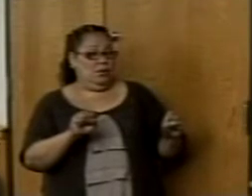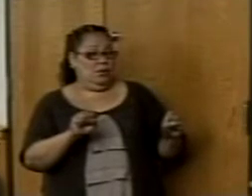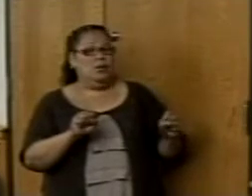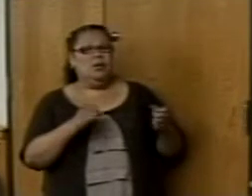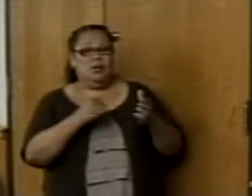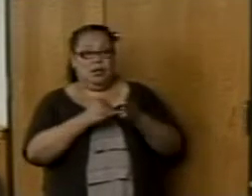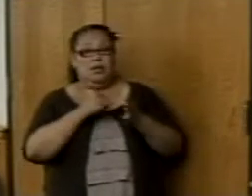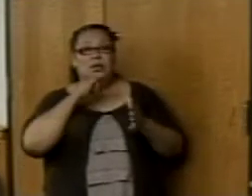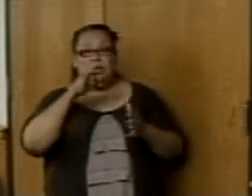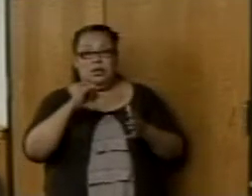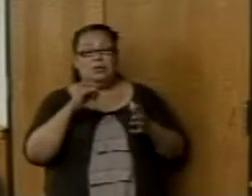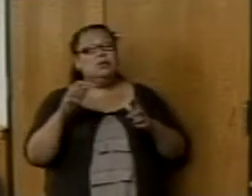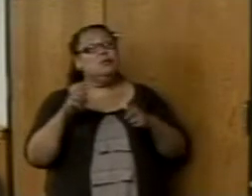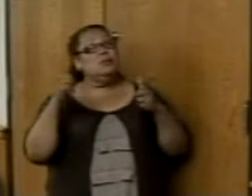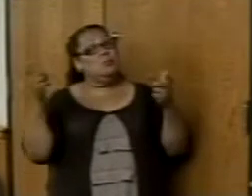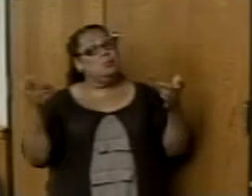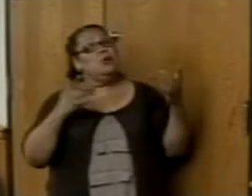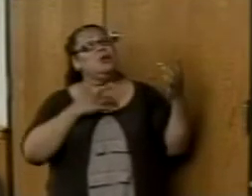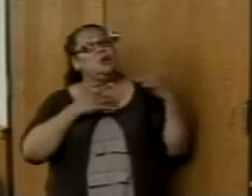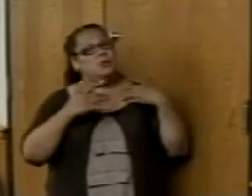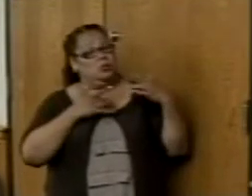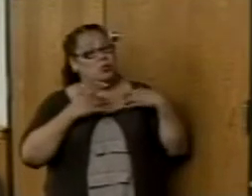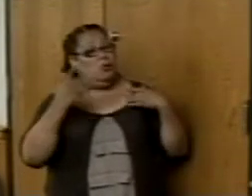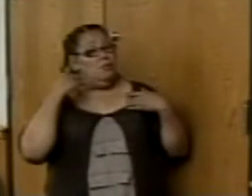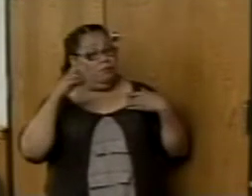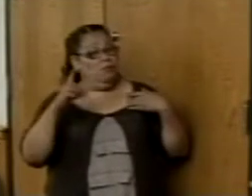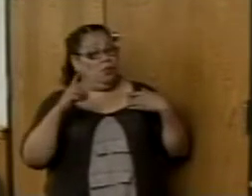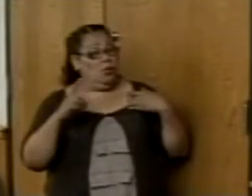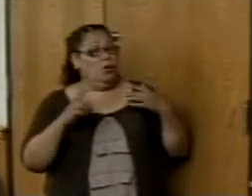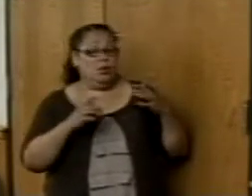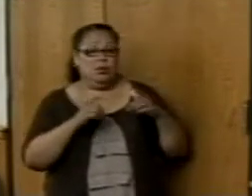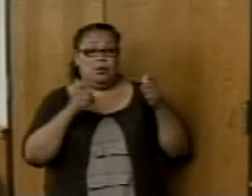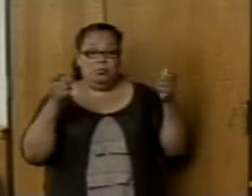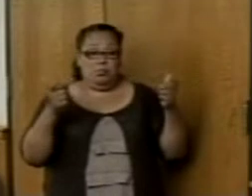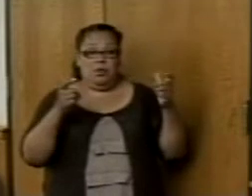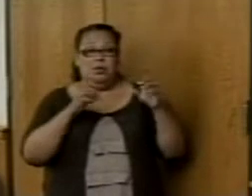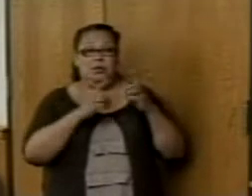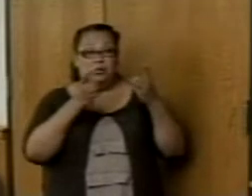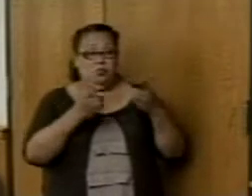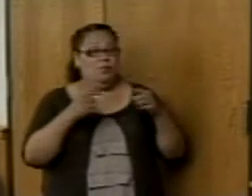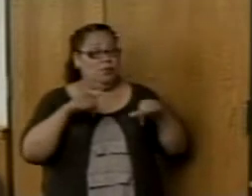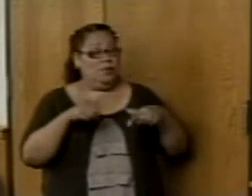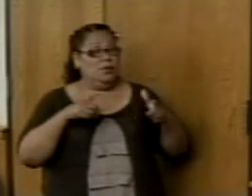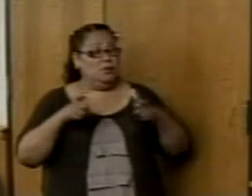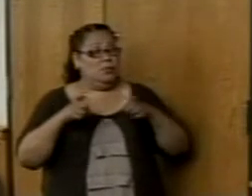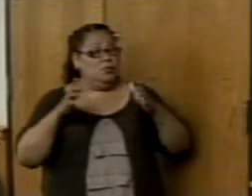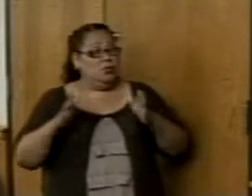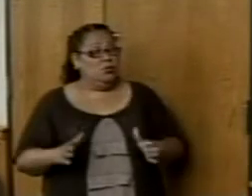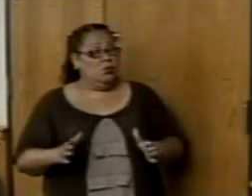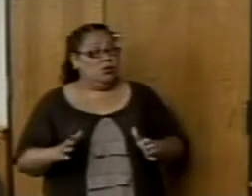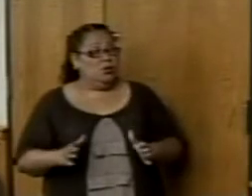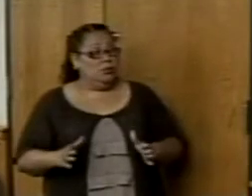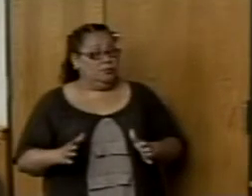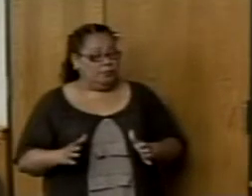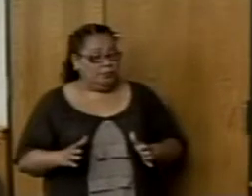It is. Safety is a big concern for our district. Safety is a big concern for this administration.